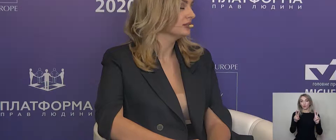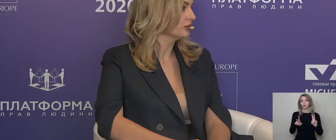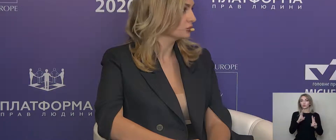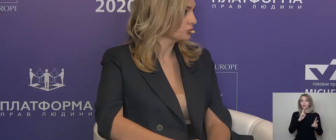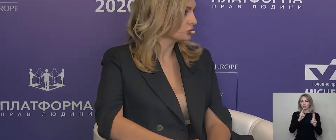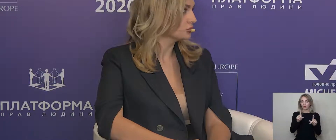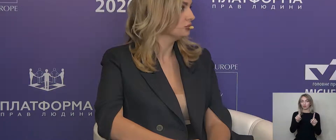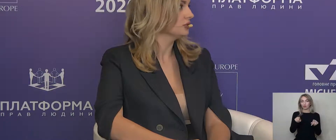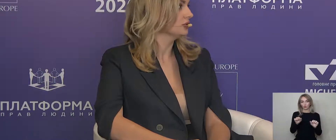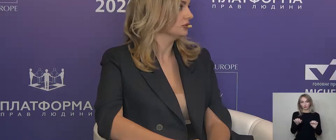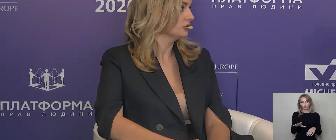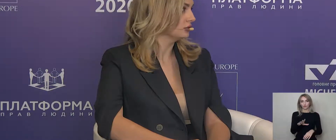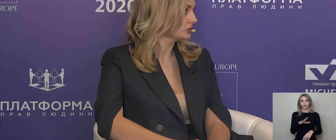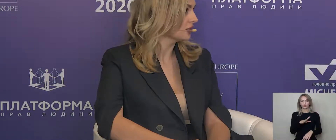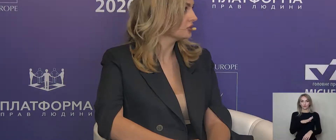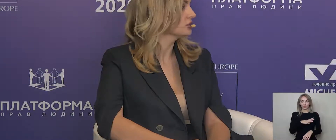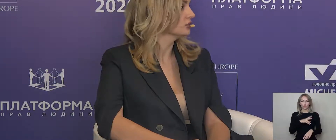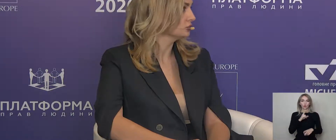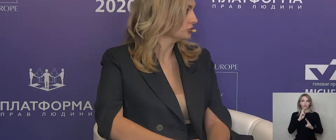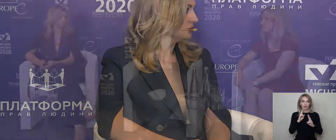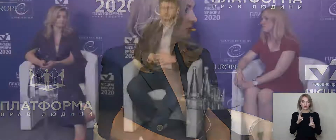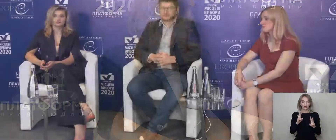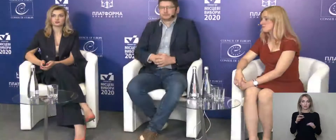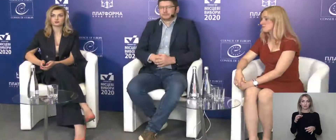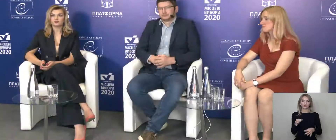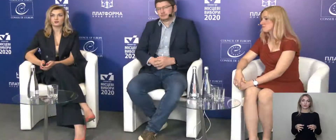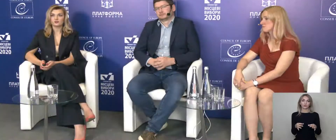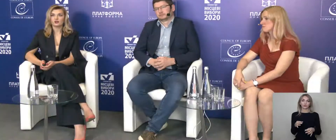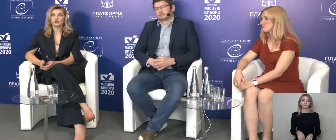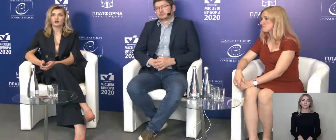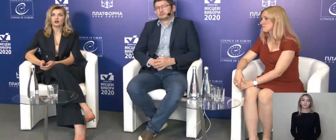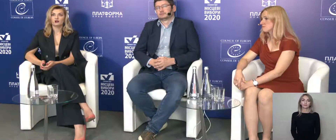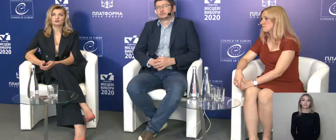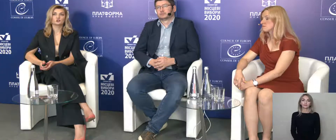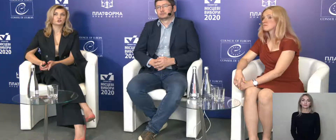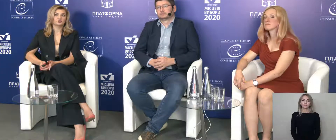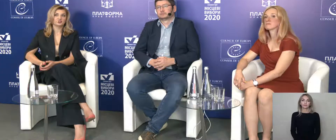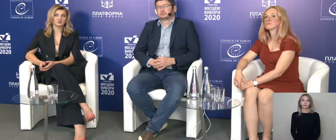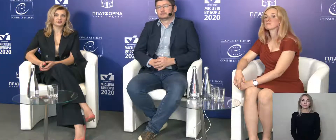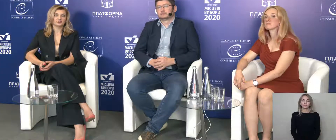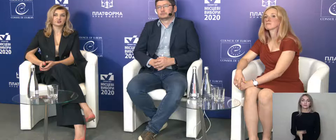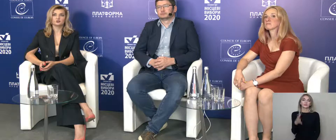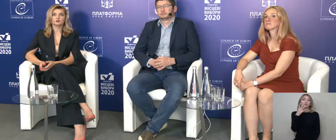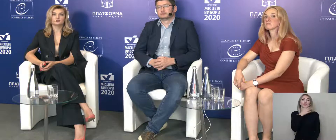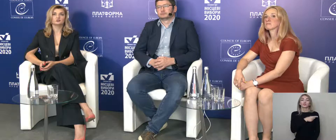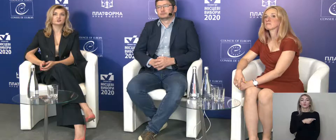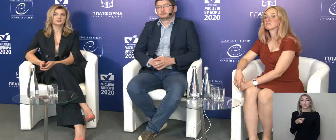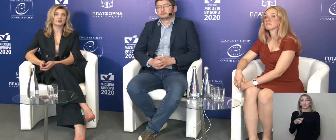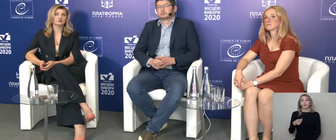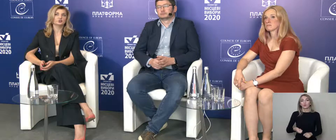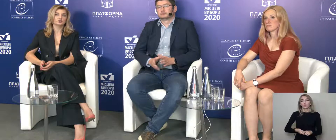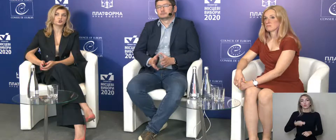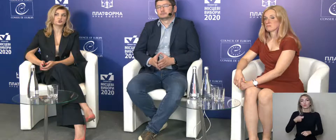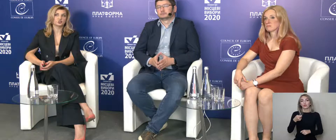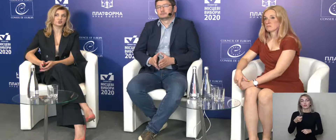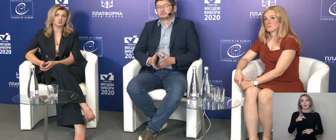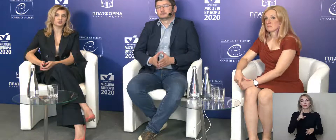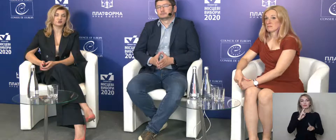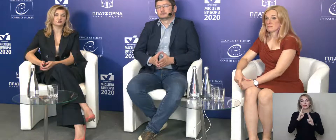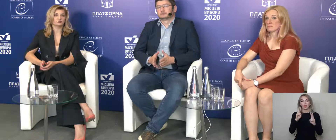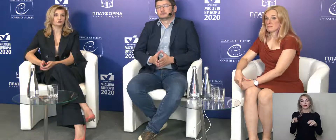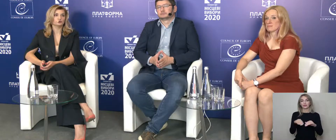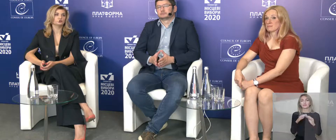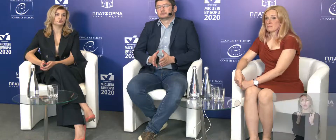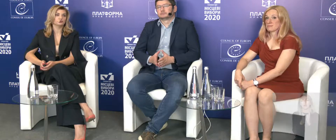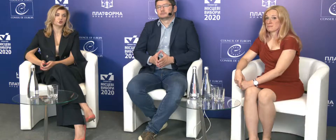The TSC's decision on the complaint can also appeal to in court. The time frame for submitting